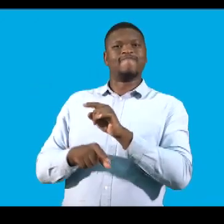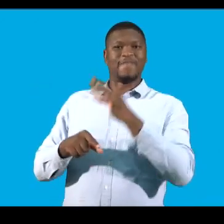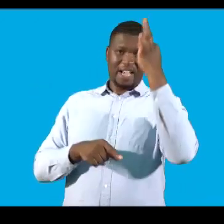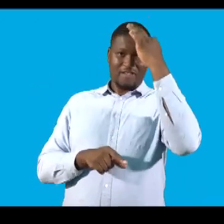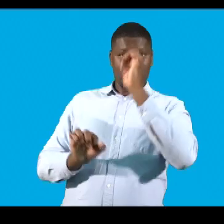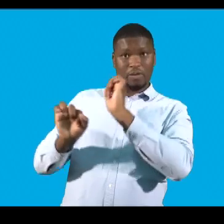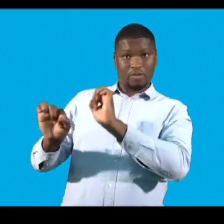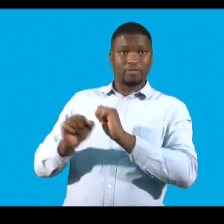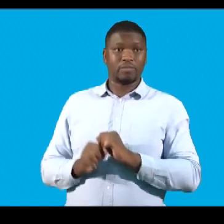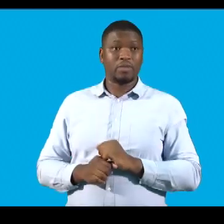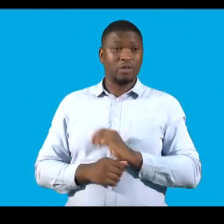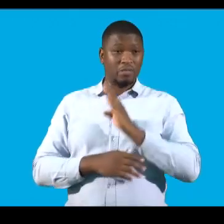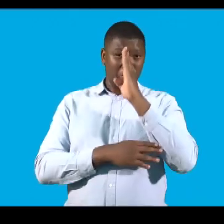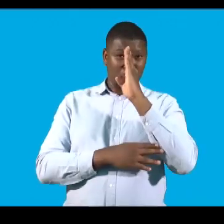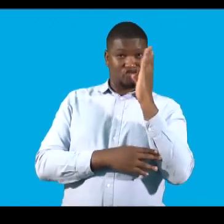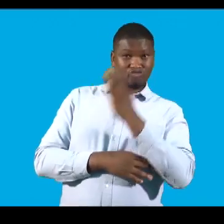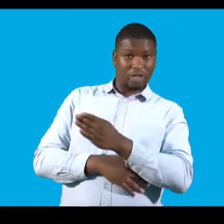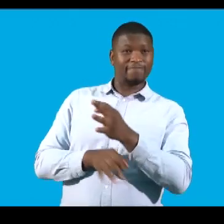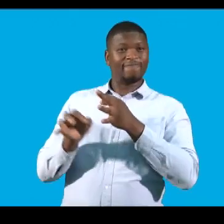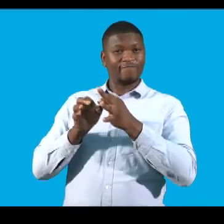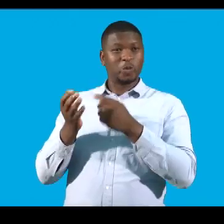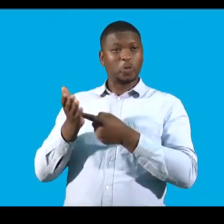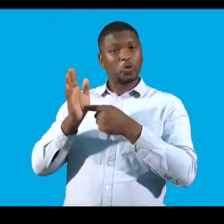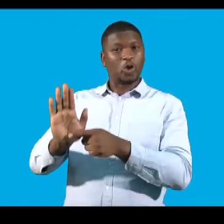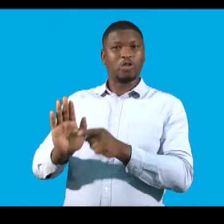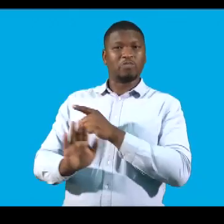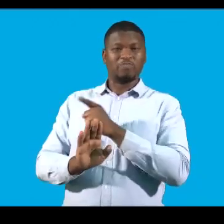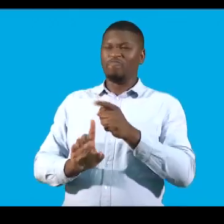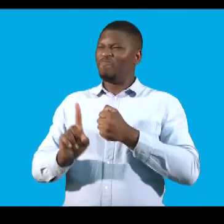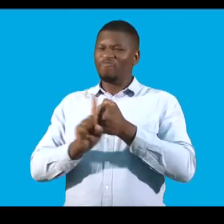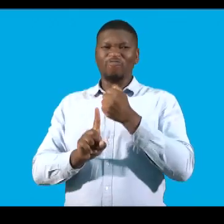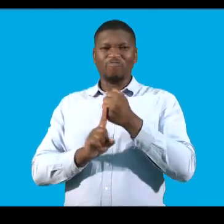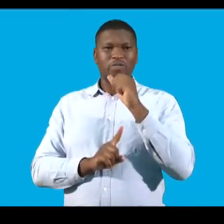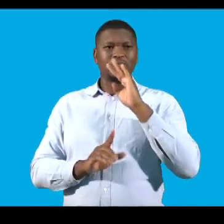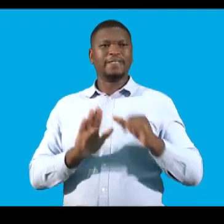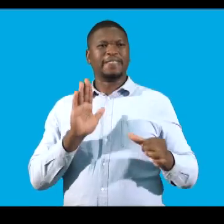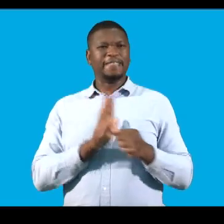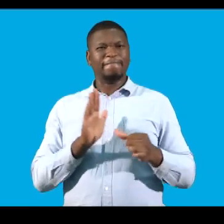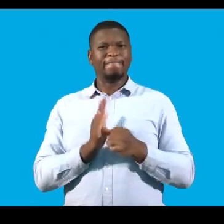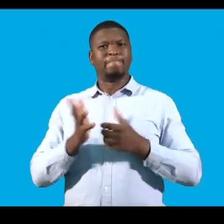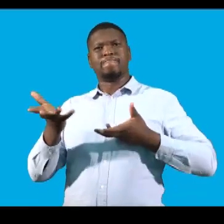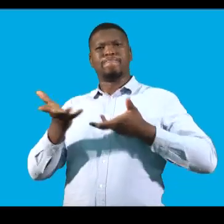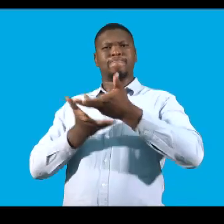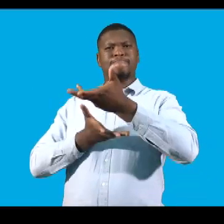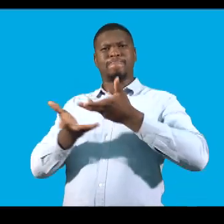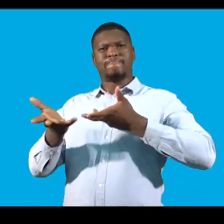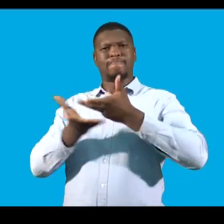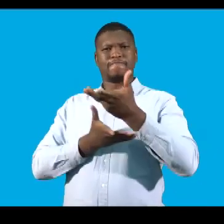regime. The blunt closing instruction highlights the inevitability of the dialogue